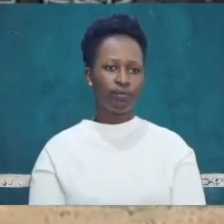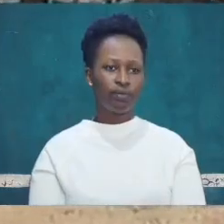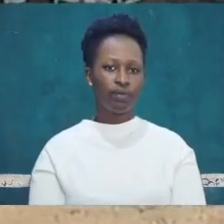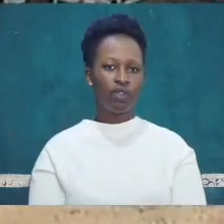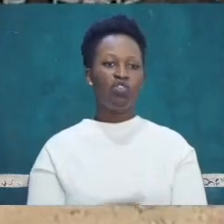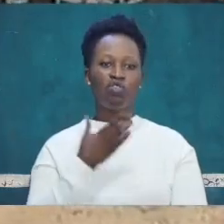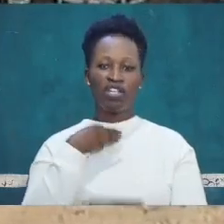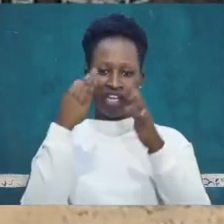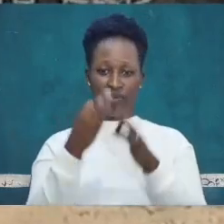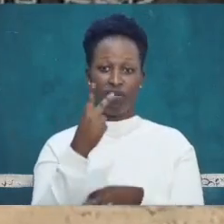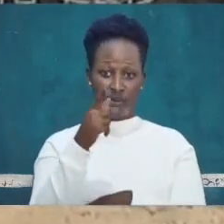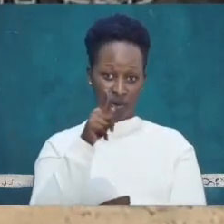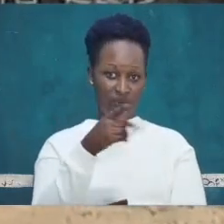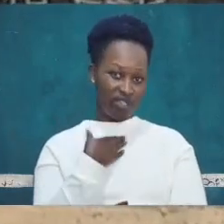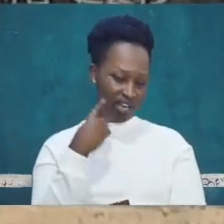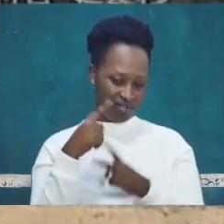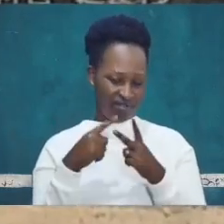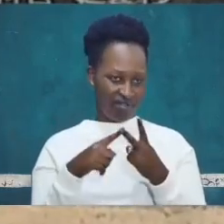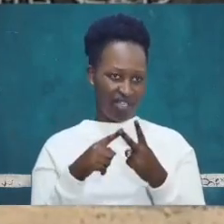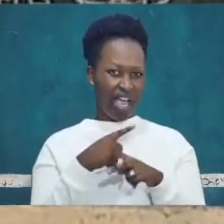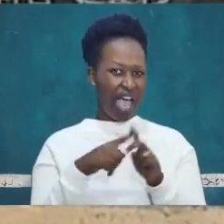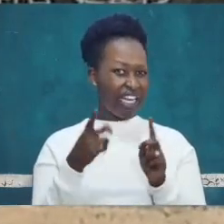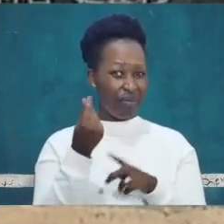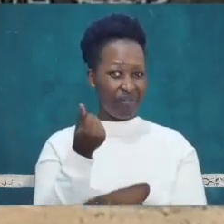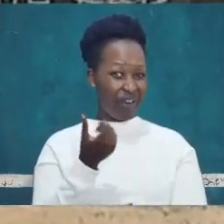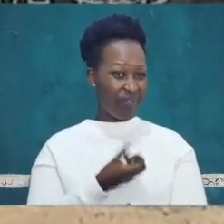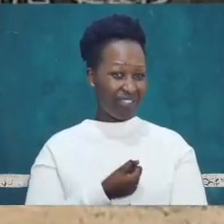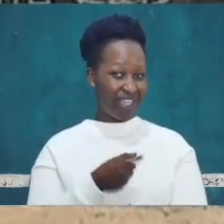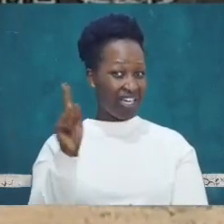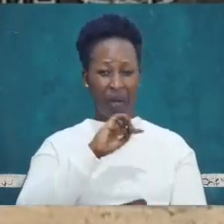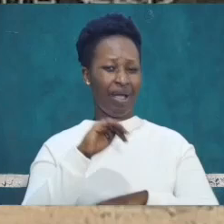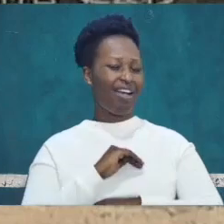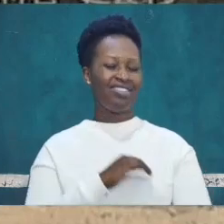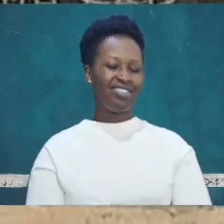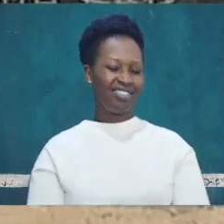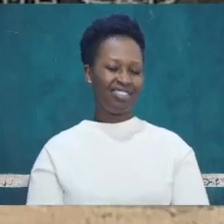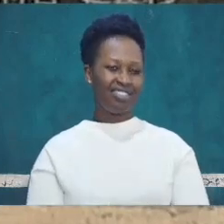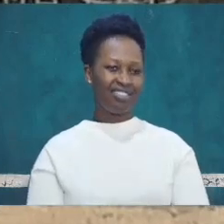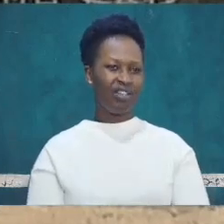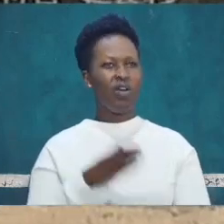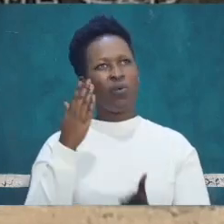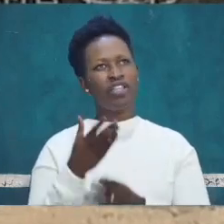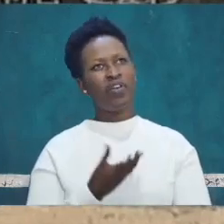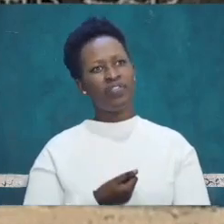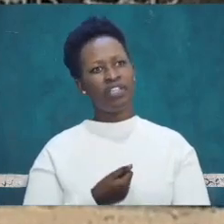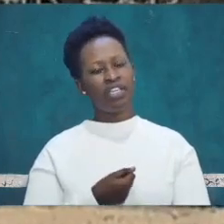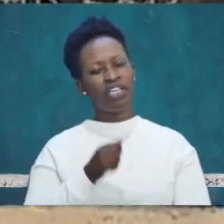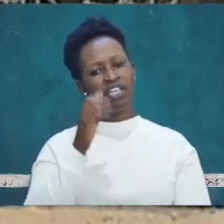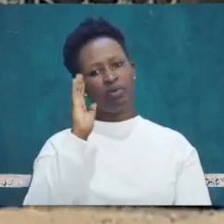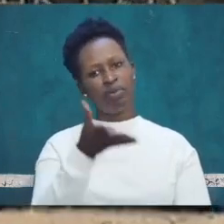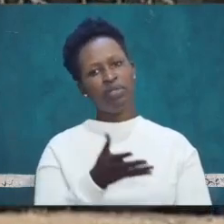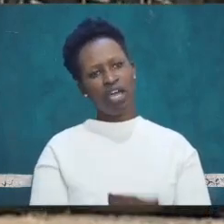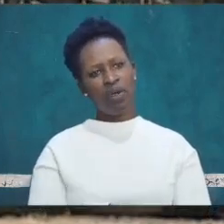These are the two things that you want. But the amount of money you have is not enough. Maybe you have